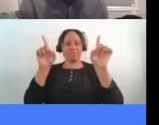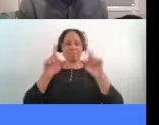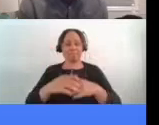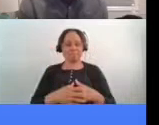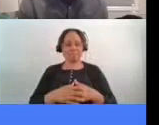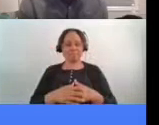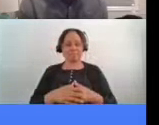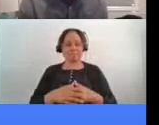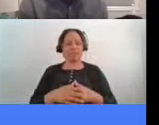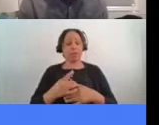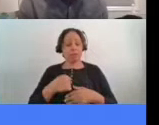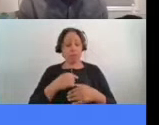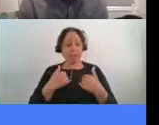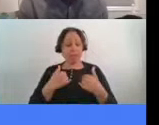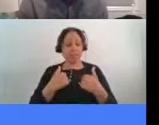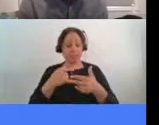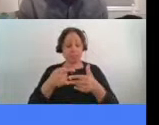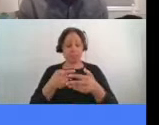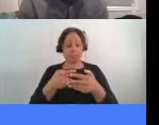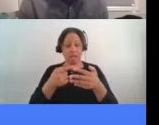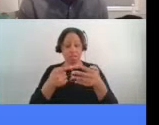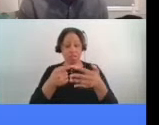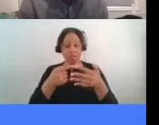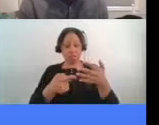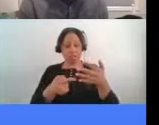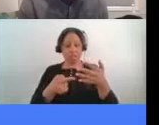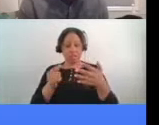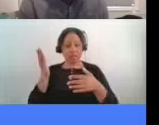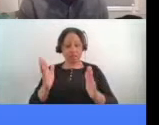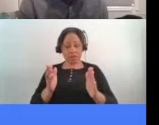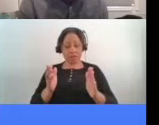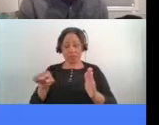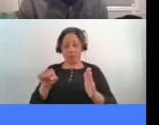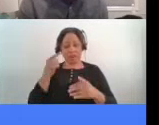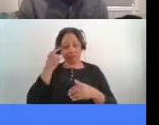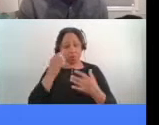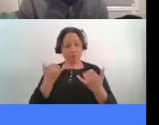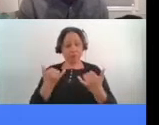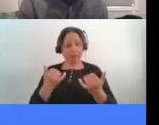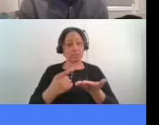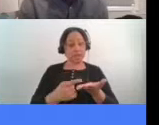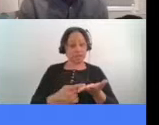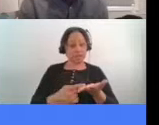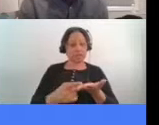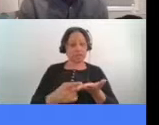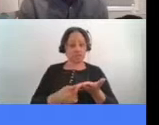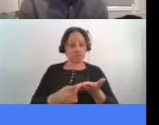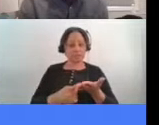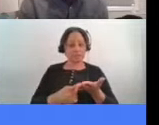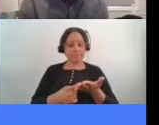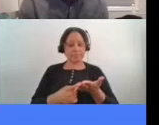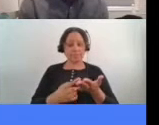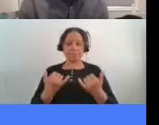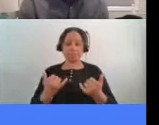of speakers for today's conversation. And so if we can get started, the